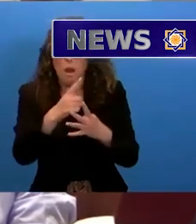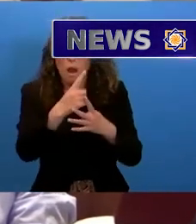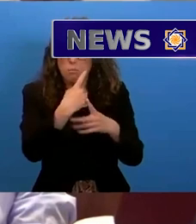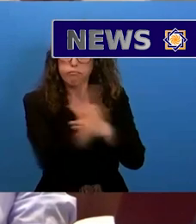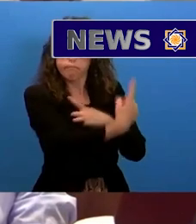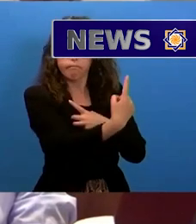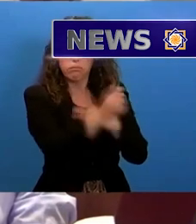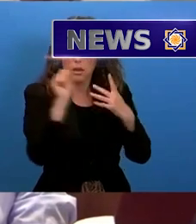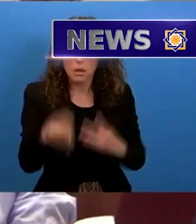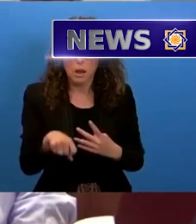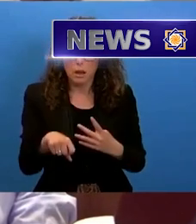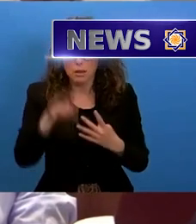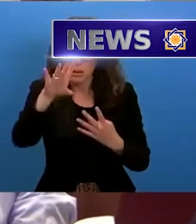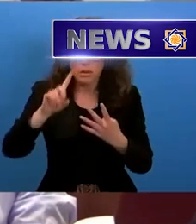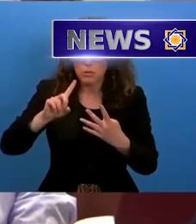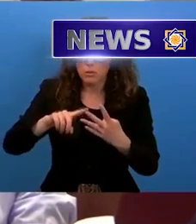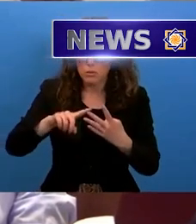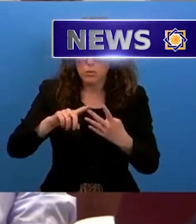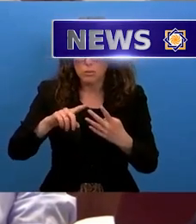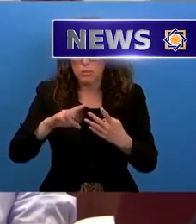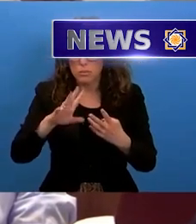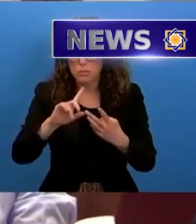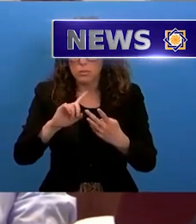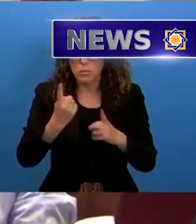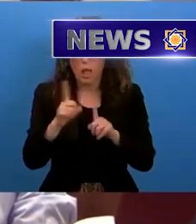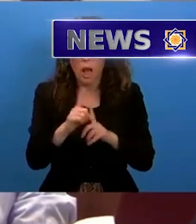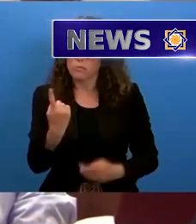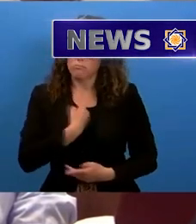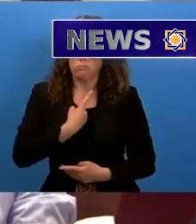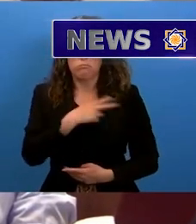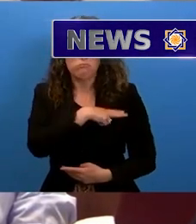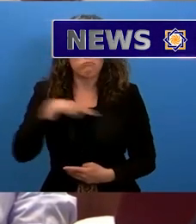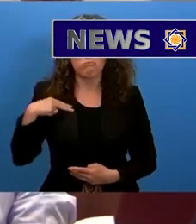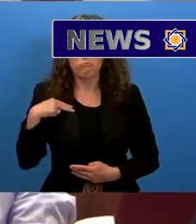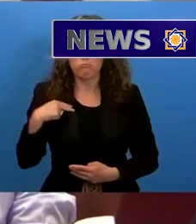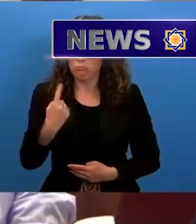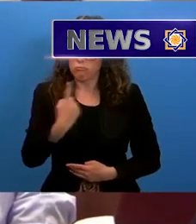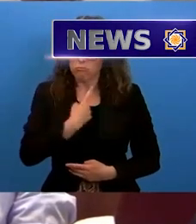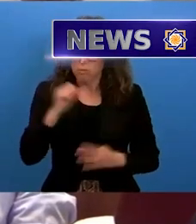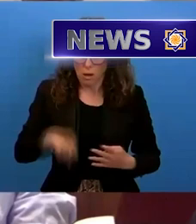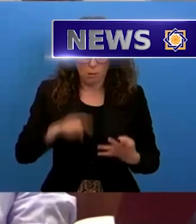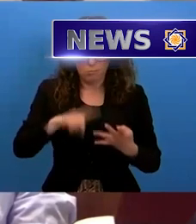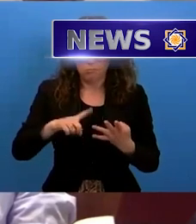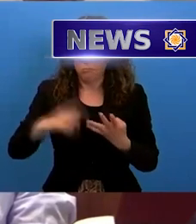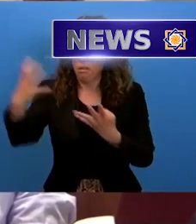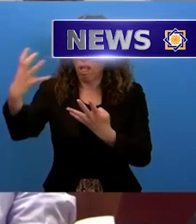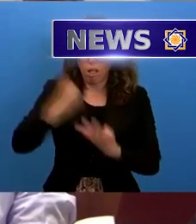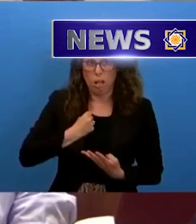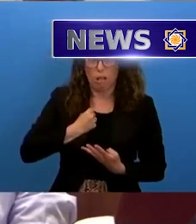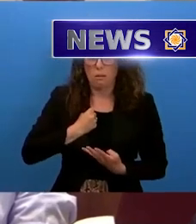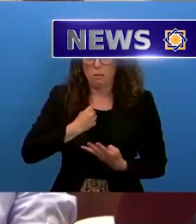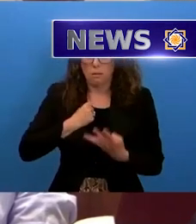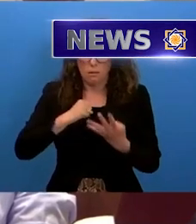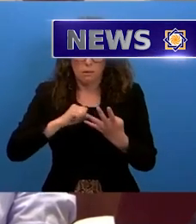reaffirm that conditions of peace exist and are enshrined in international peace threats to be applied in events of wars and ongoing